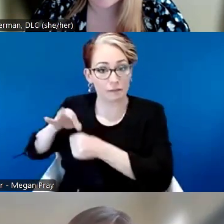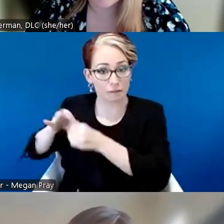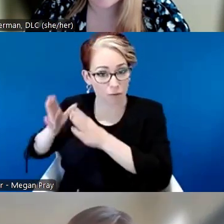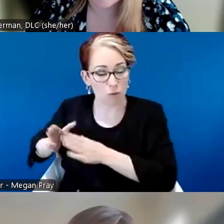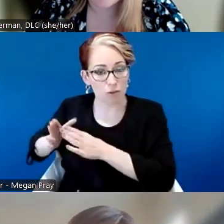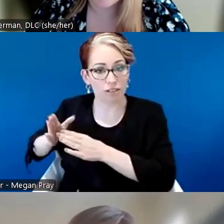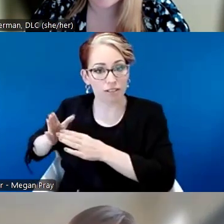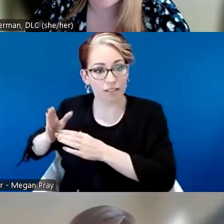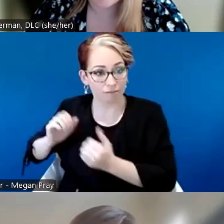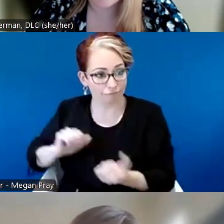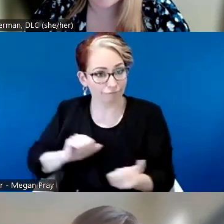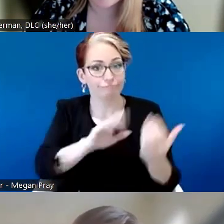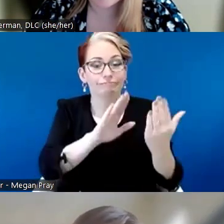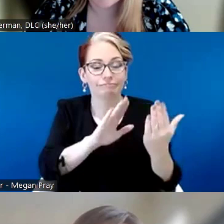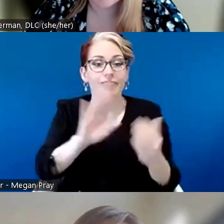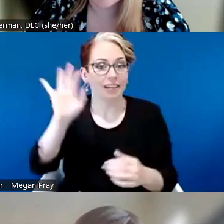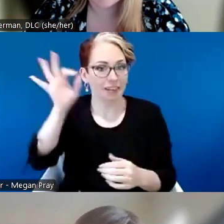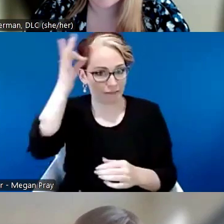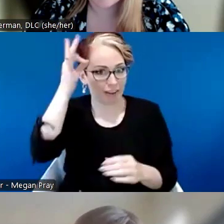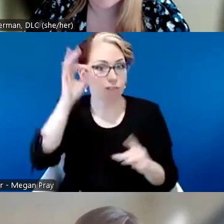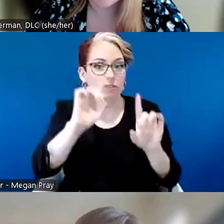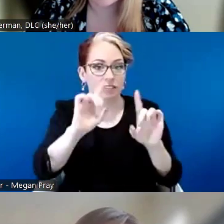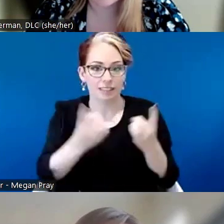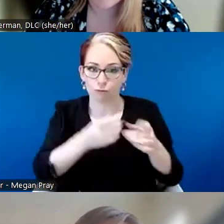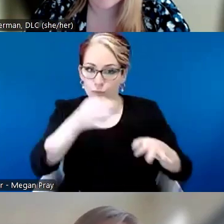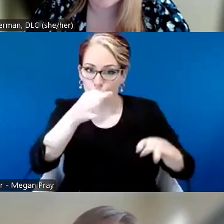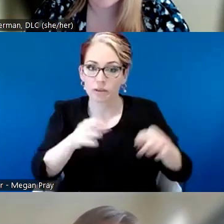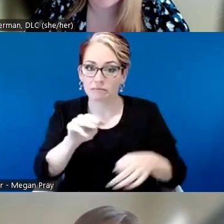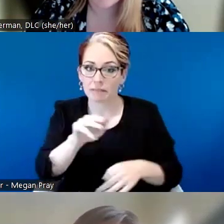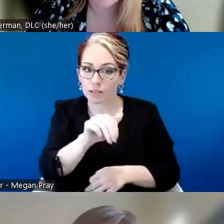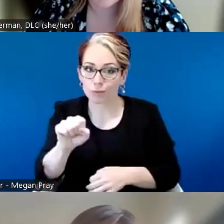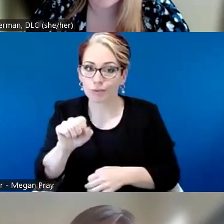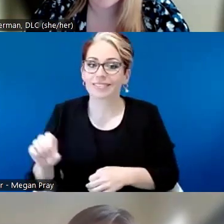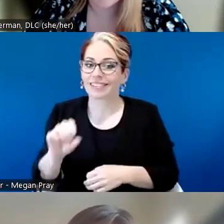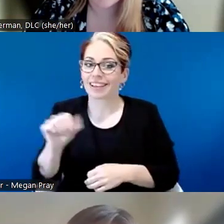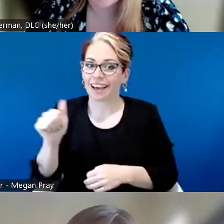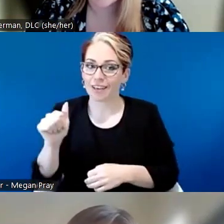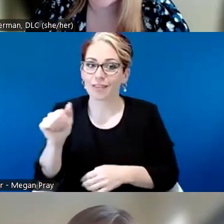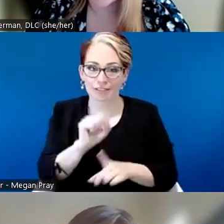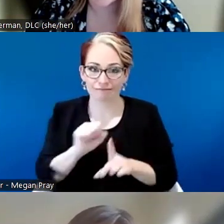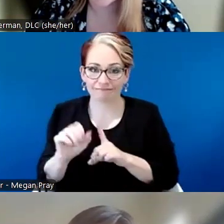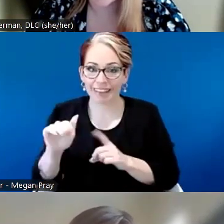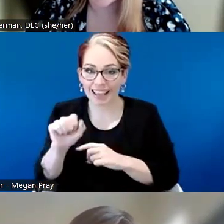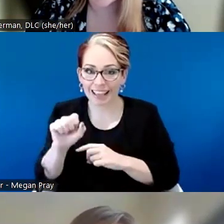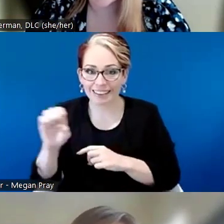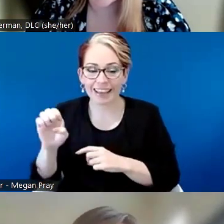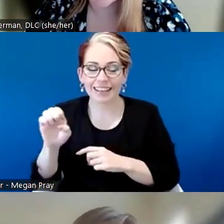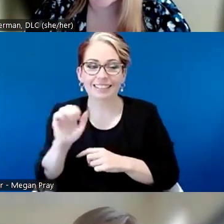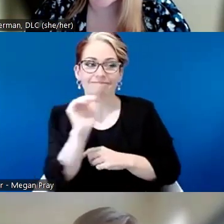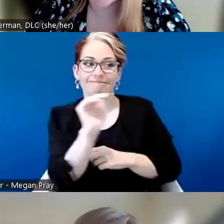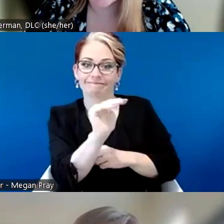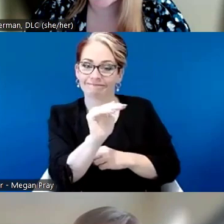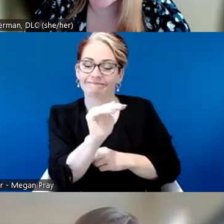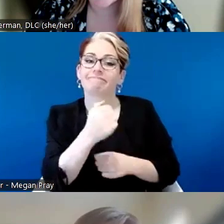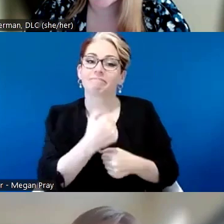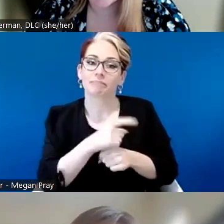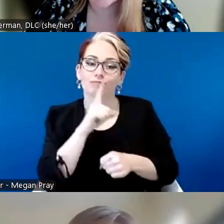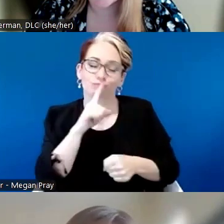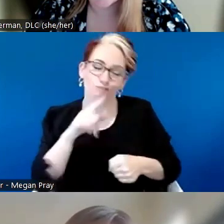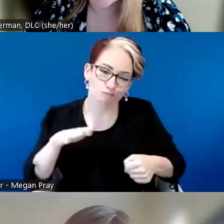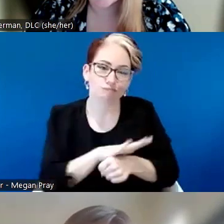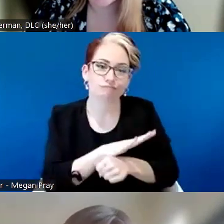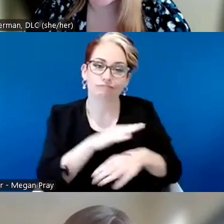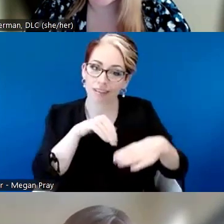Court of Massachusetts with another case to ensure complete accessibility for